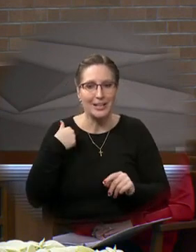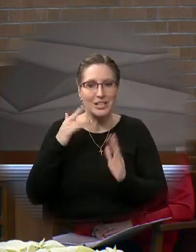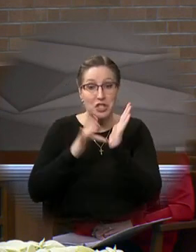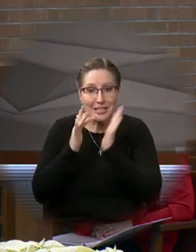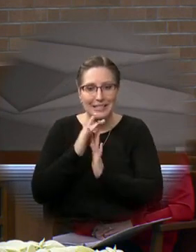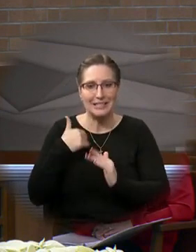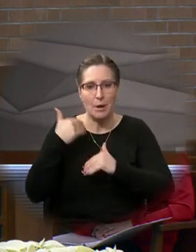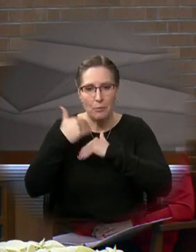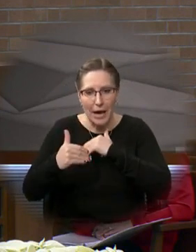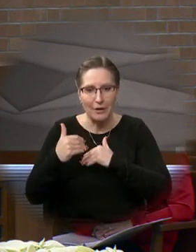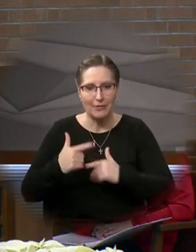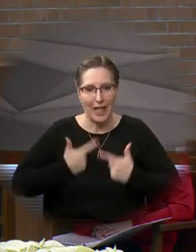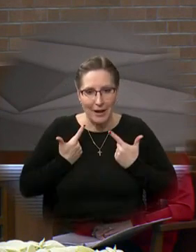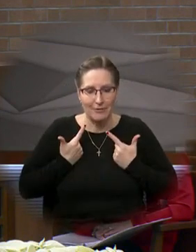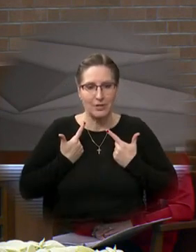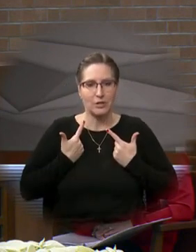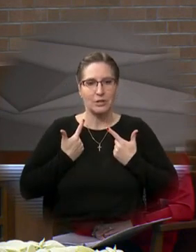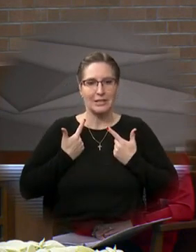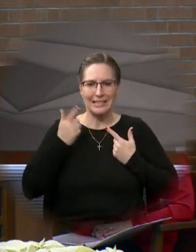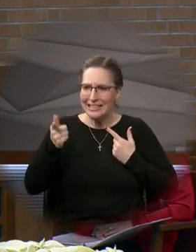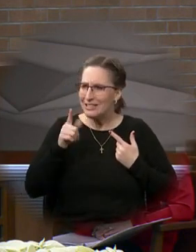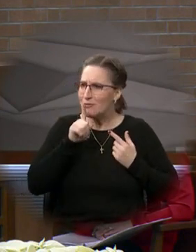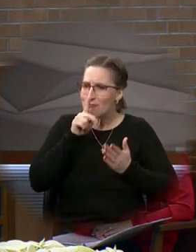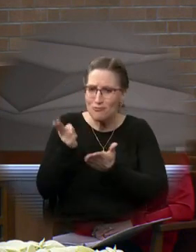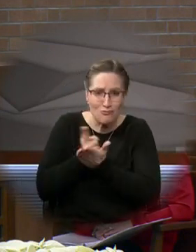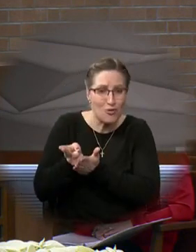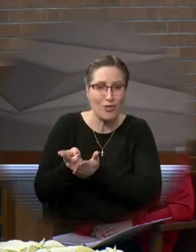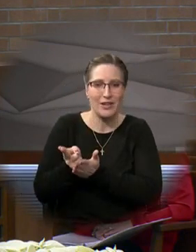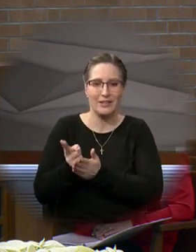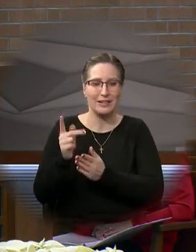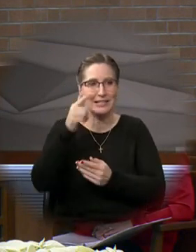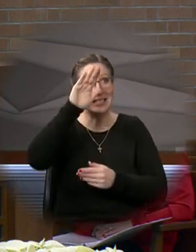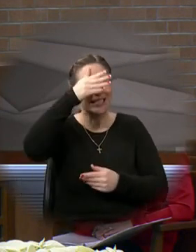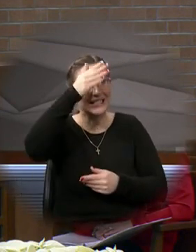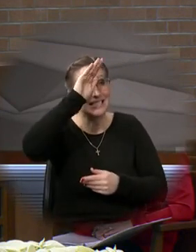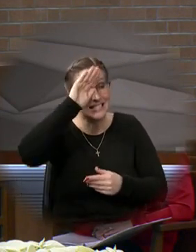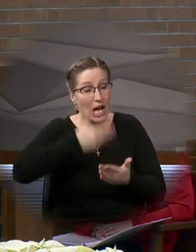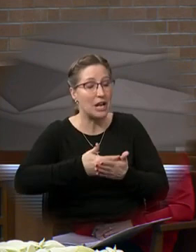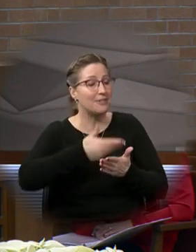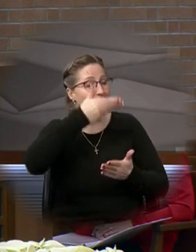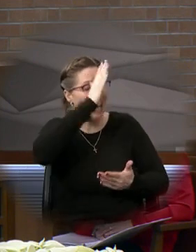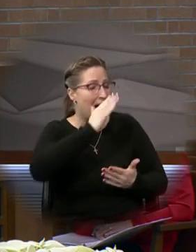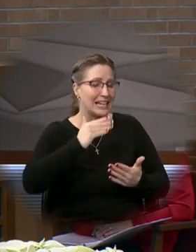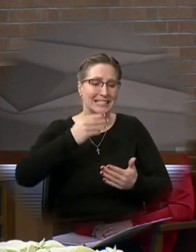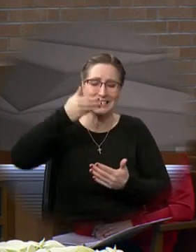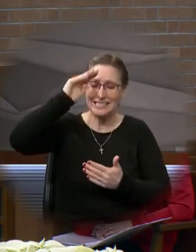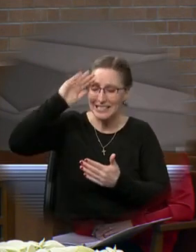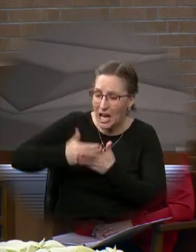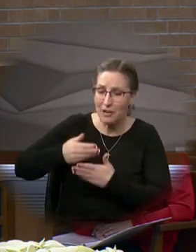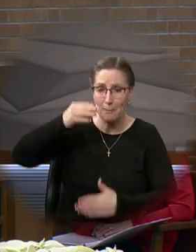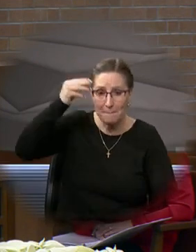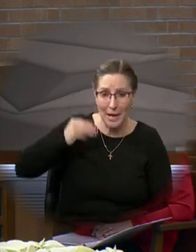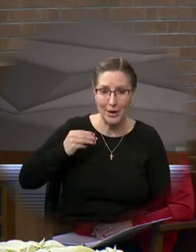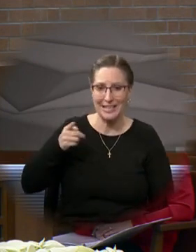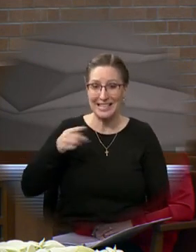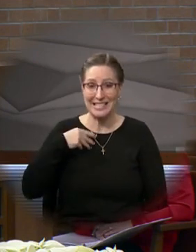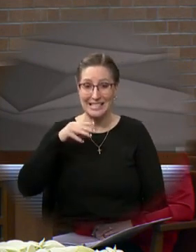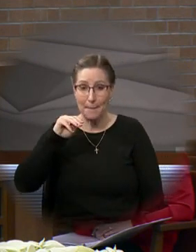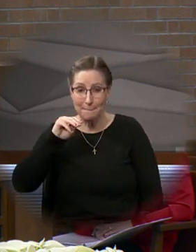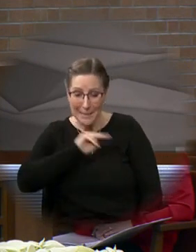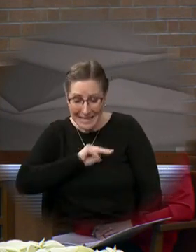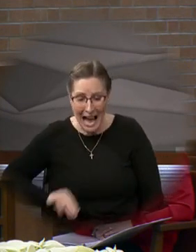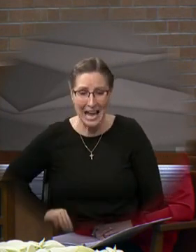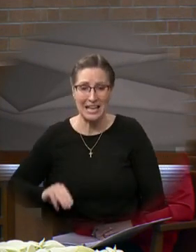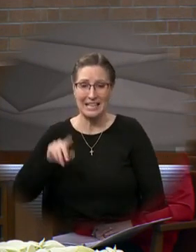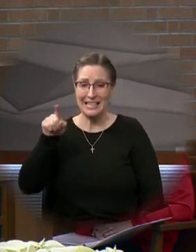the way and the truth, he is the Son of God and the Son of Mary, he is our Messiah, he is our Savior and